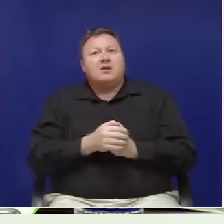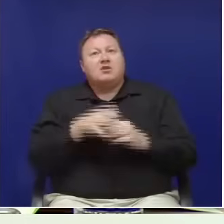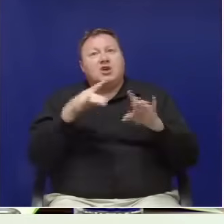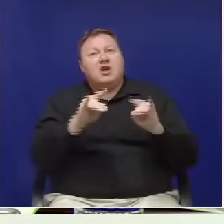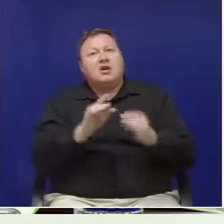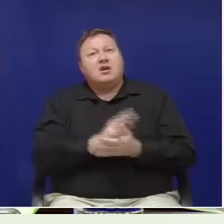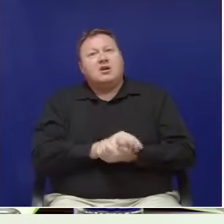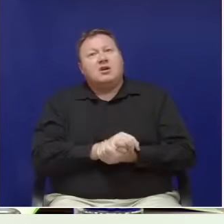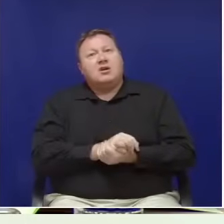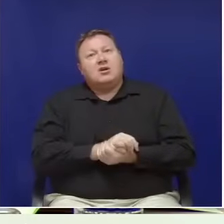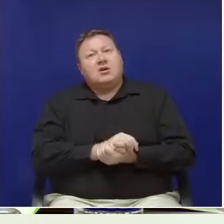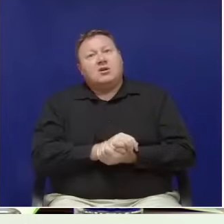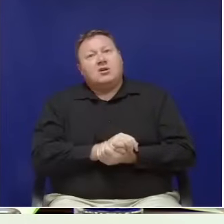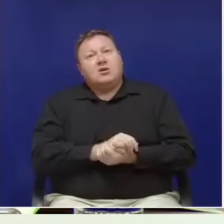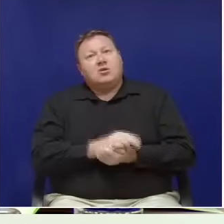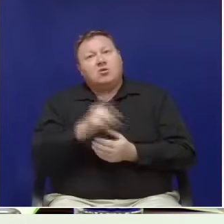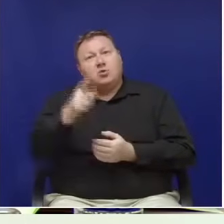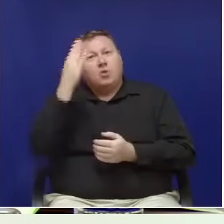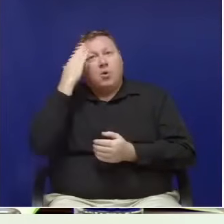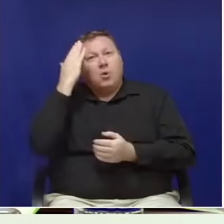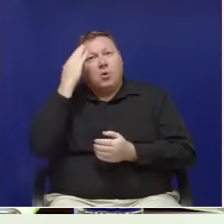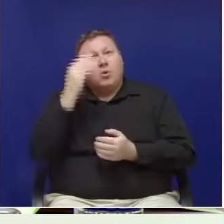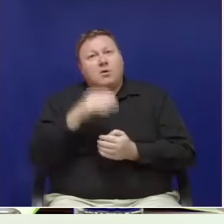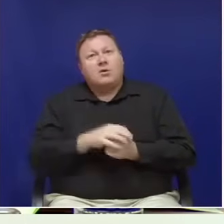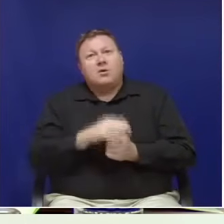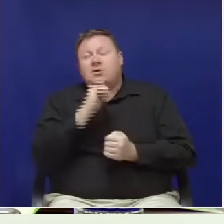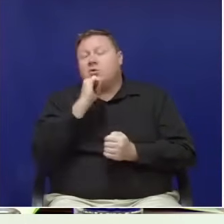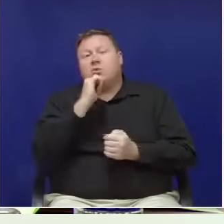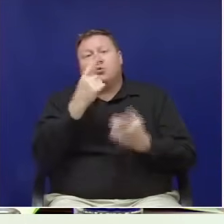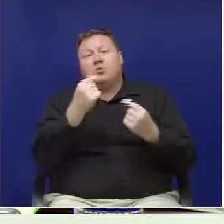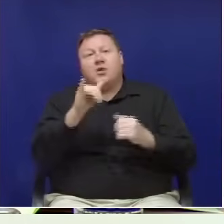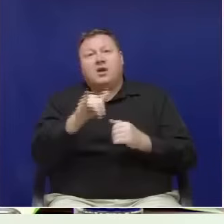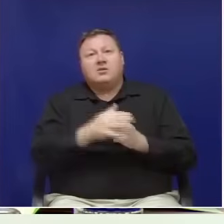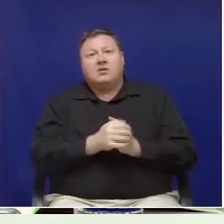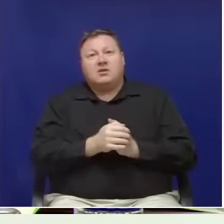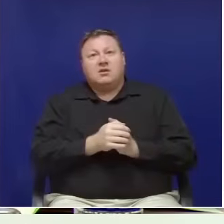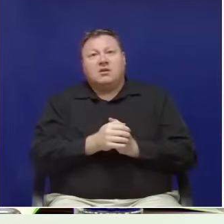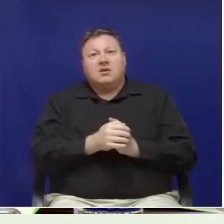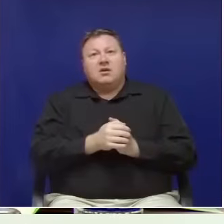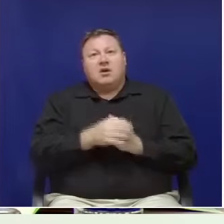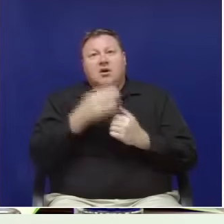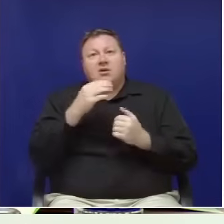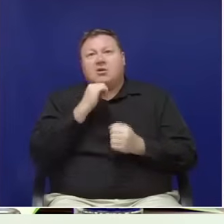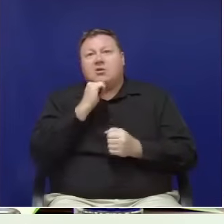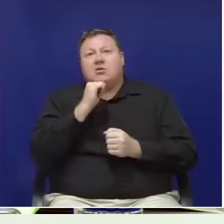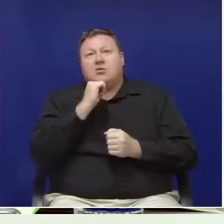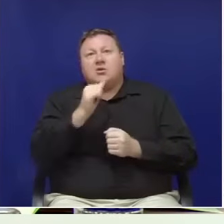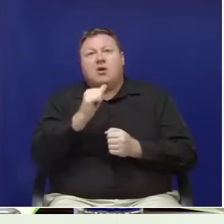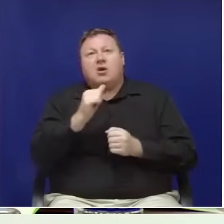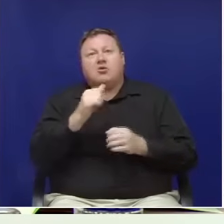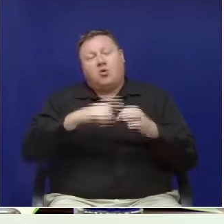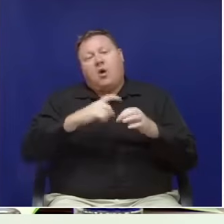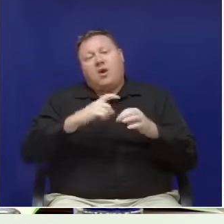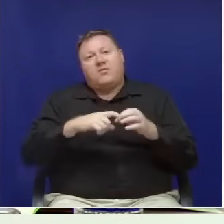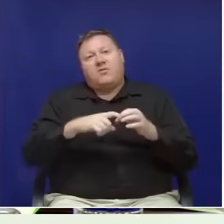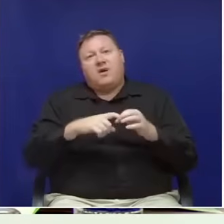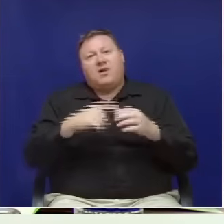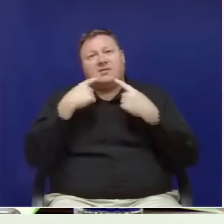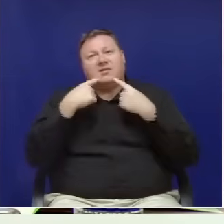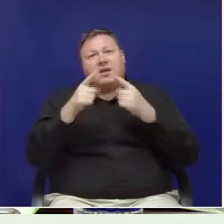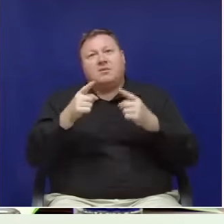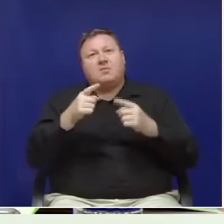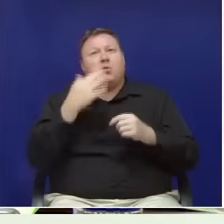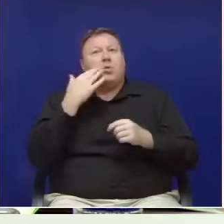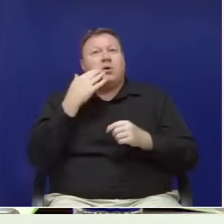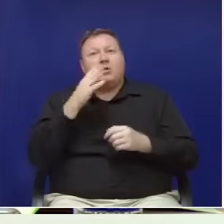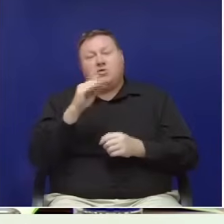Chair, you know, you must not do that. No, Honorable Mente. You must not qualify the statement when you speak